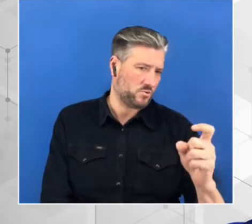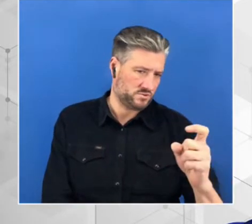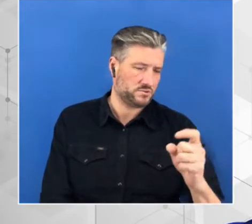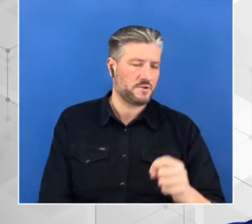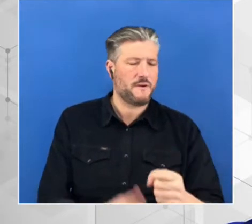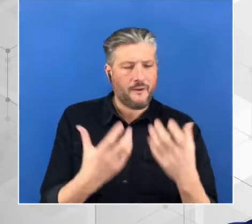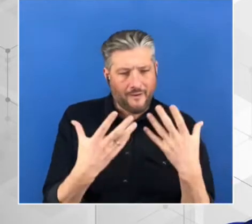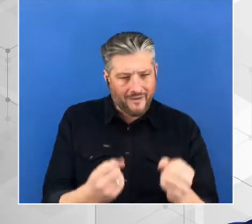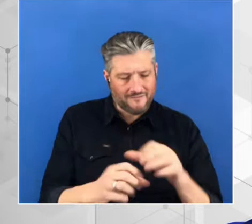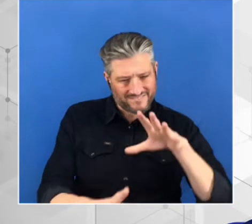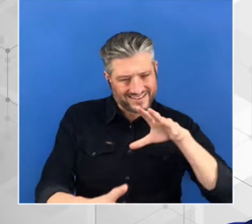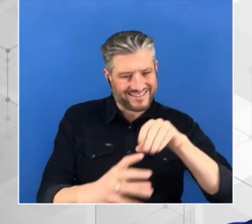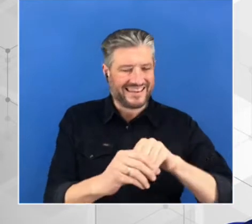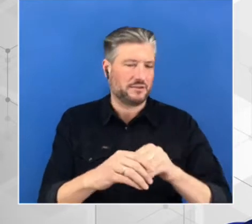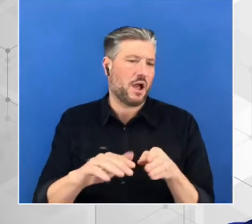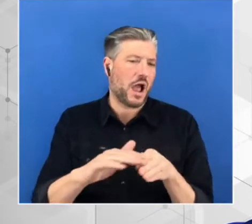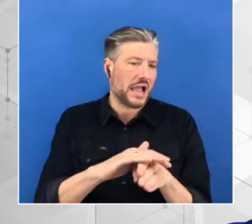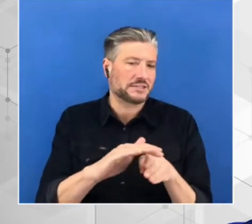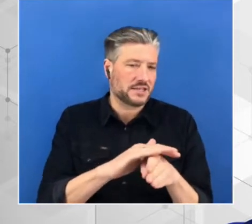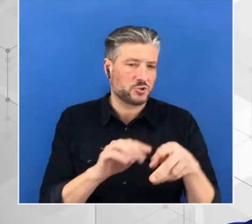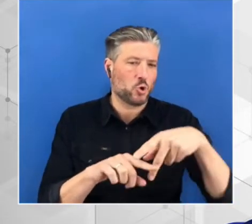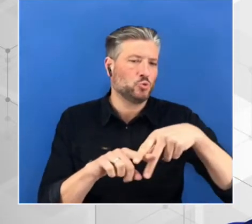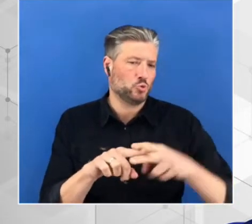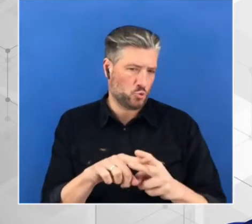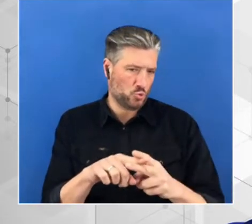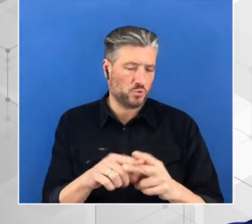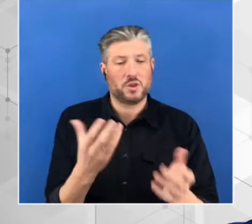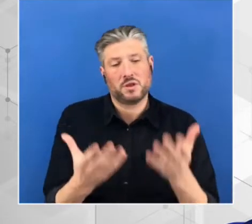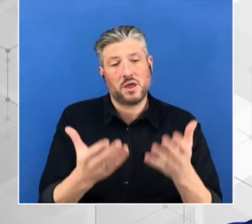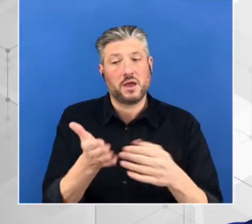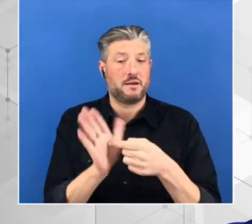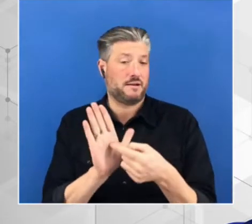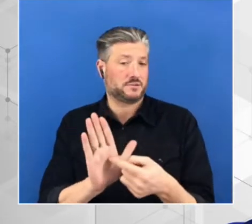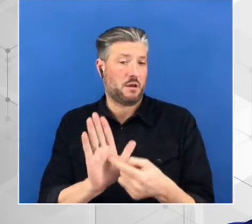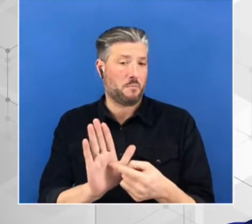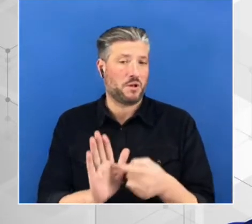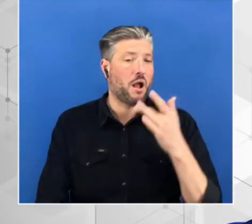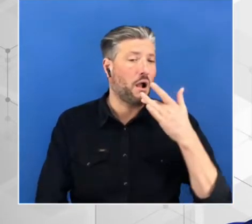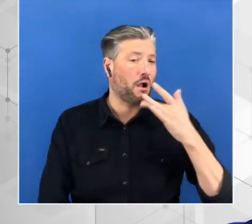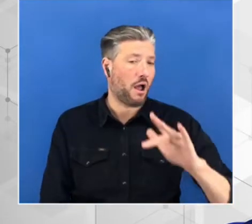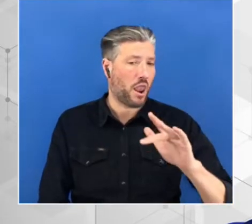So once you are inspecting an element in the,